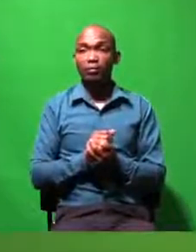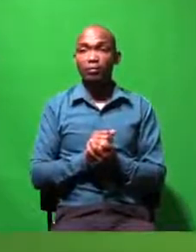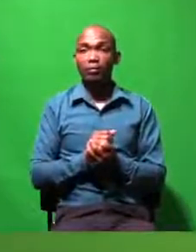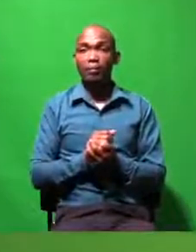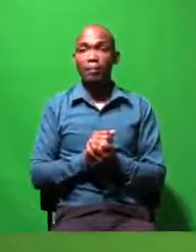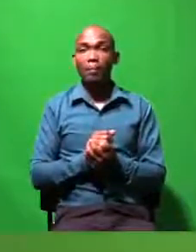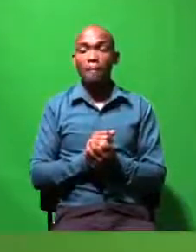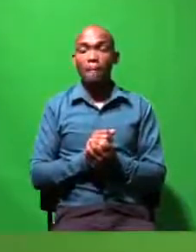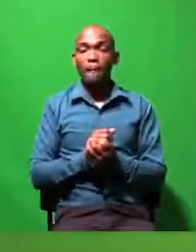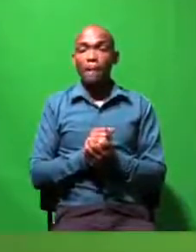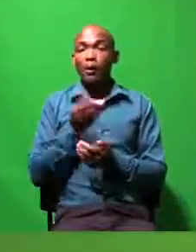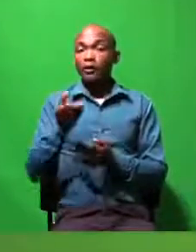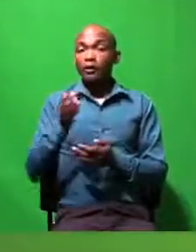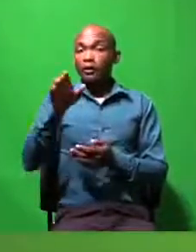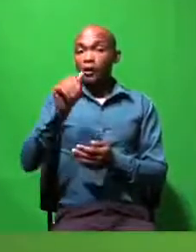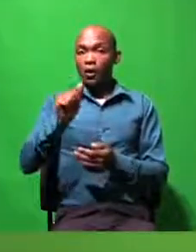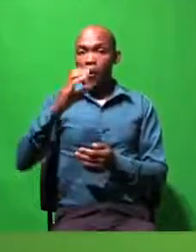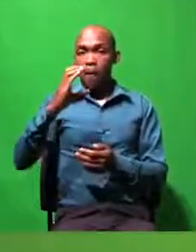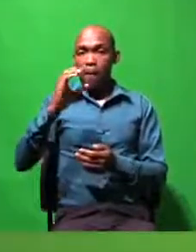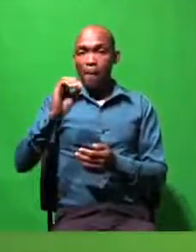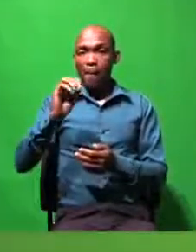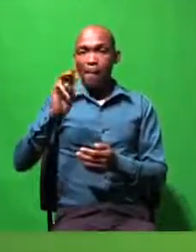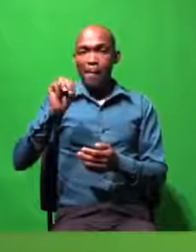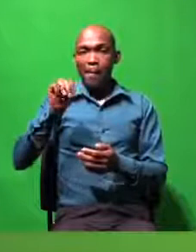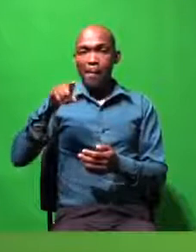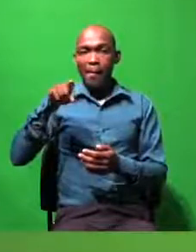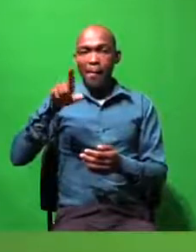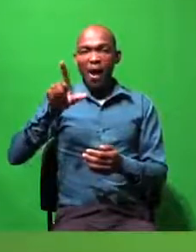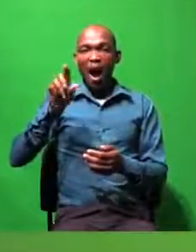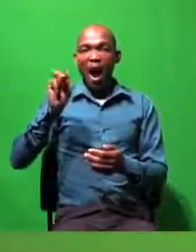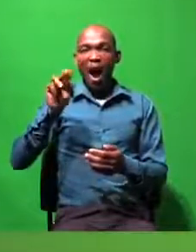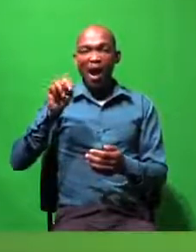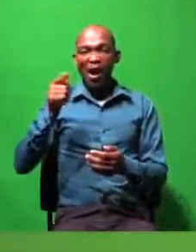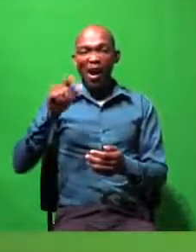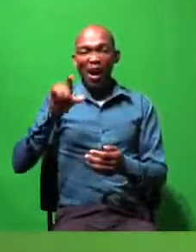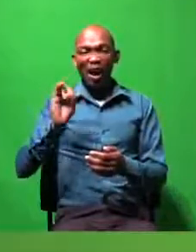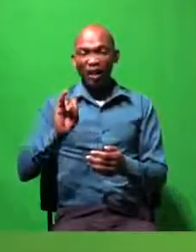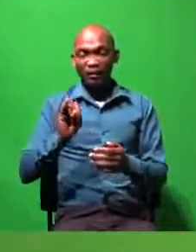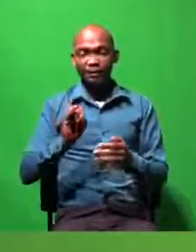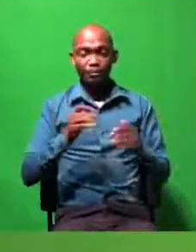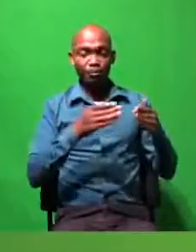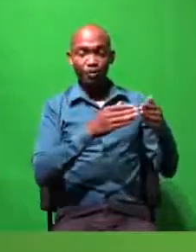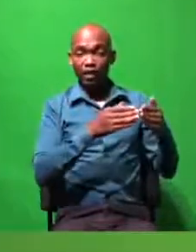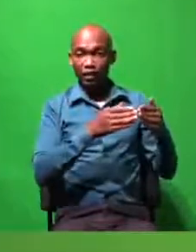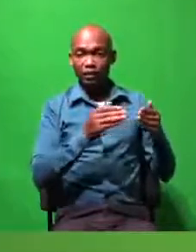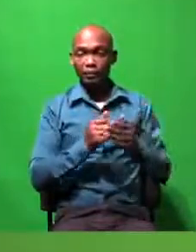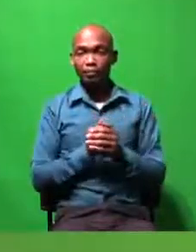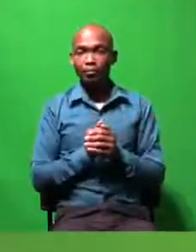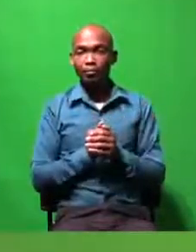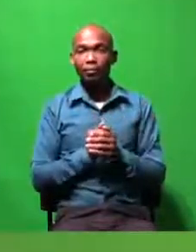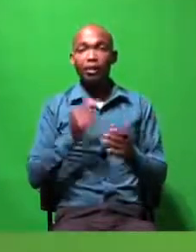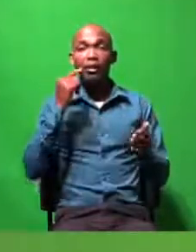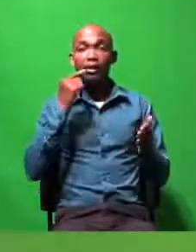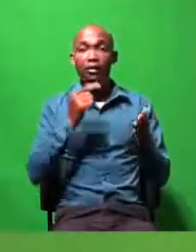are complementary angles. Angles whose sum is 90 degrees are complementary.